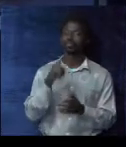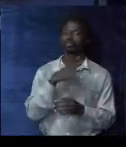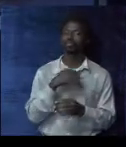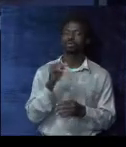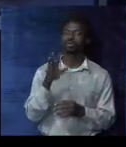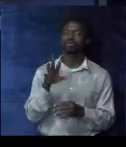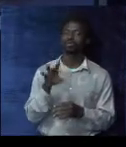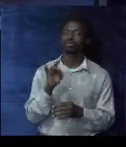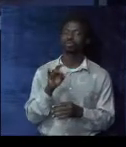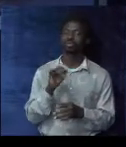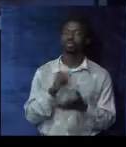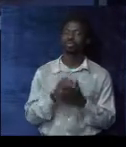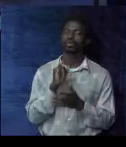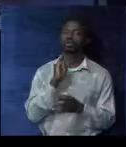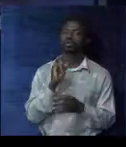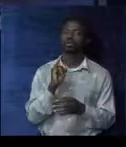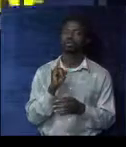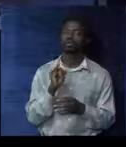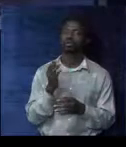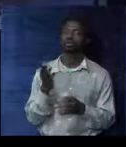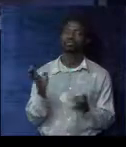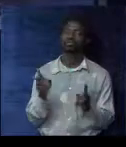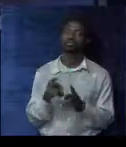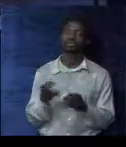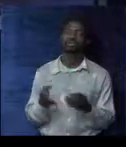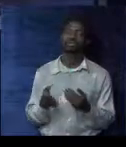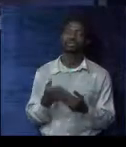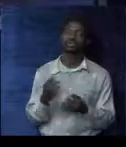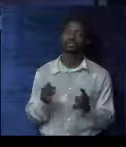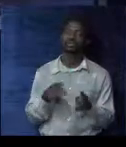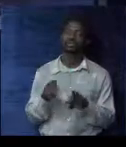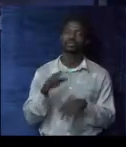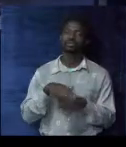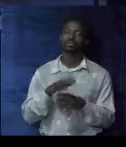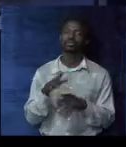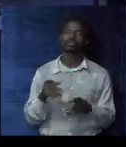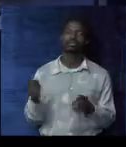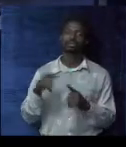2,158, my friend. That was very easy. Take your time, practice on your